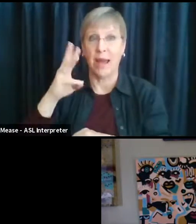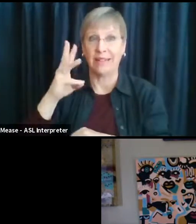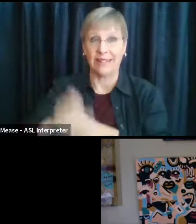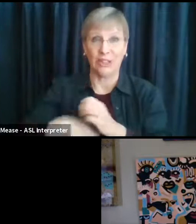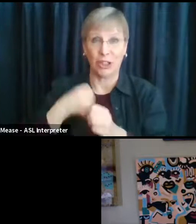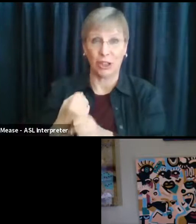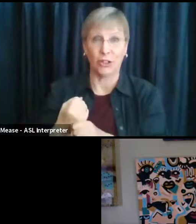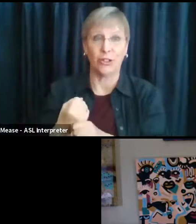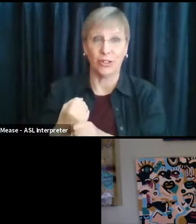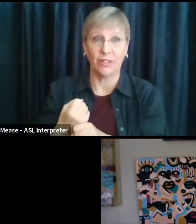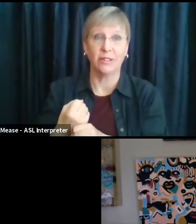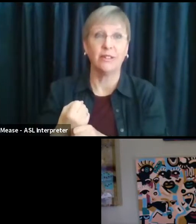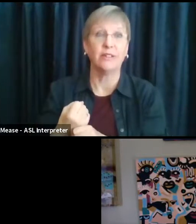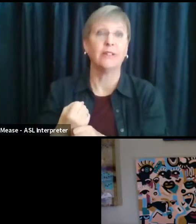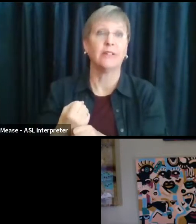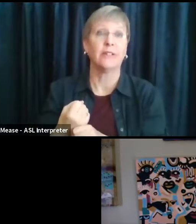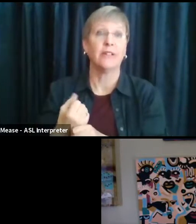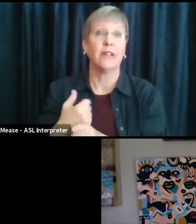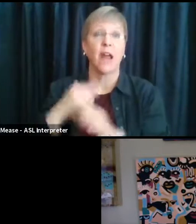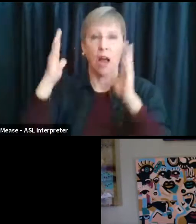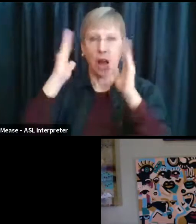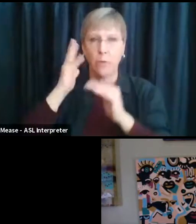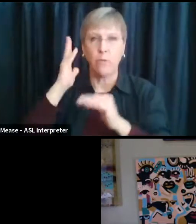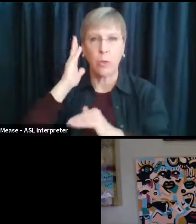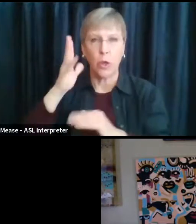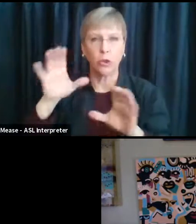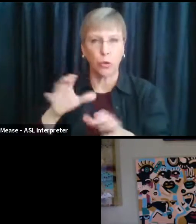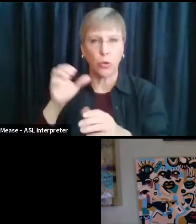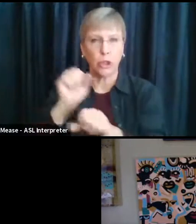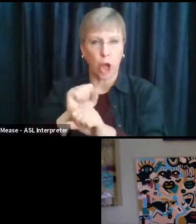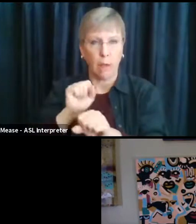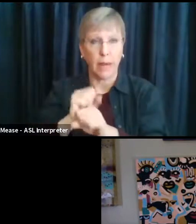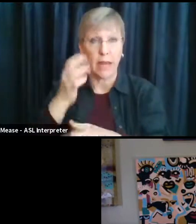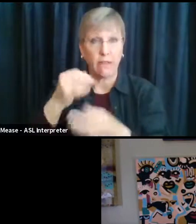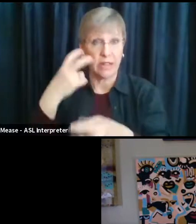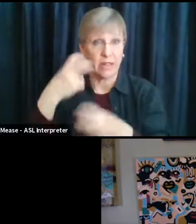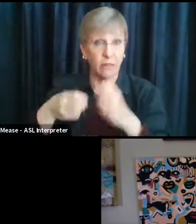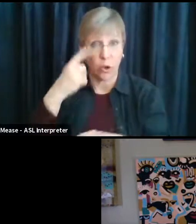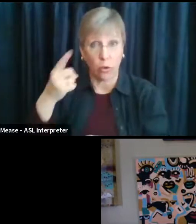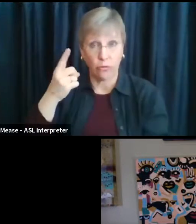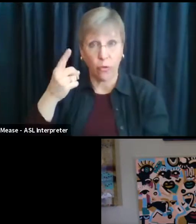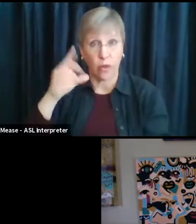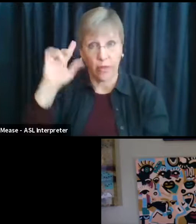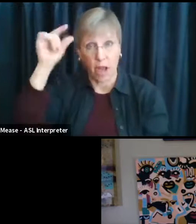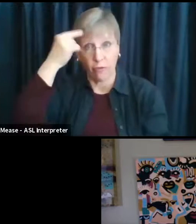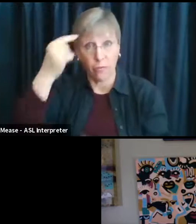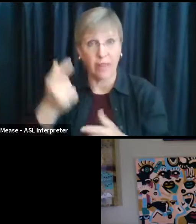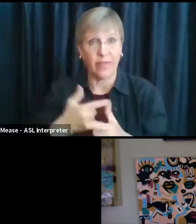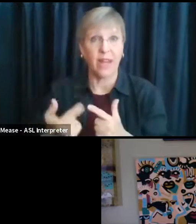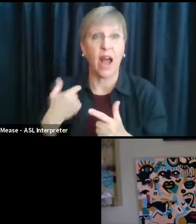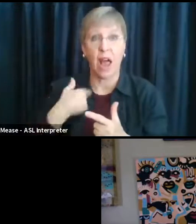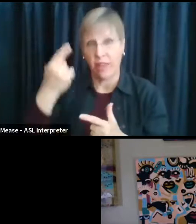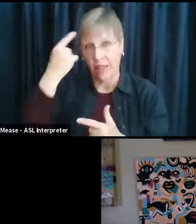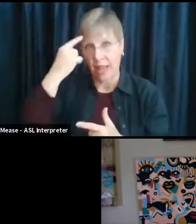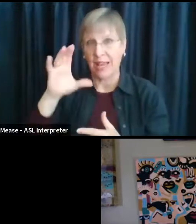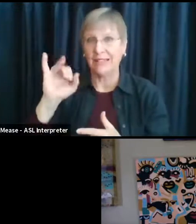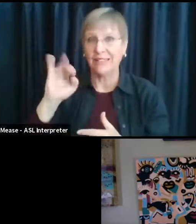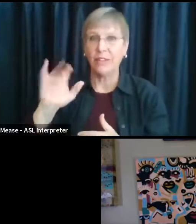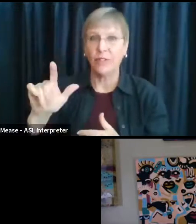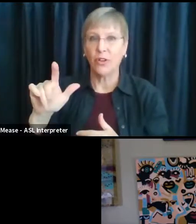years. I hope they will do the job, and if it's difficult for them, I think the civil society will